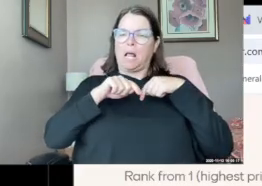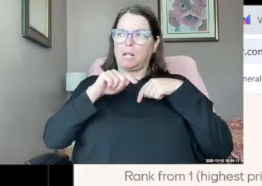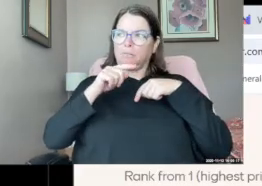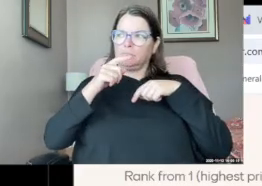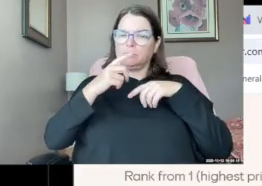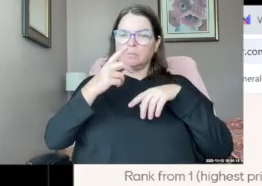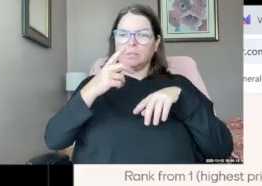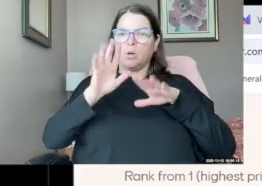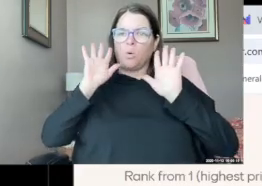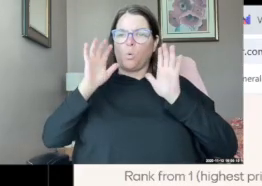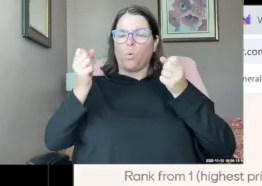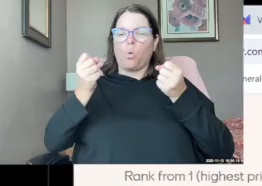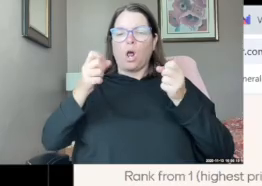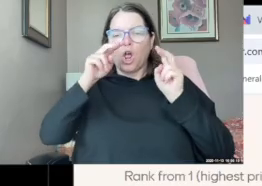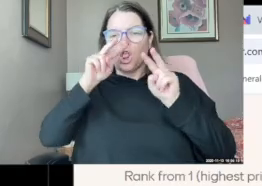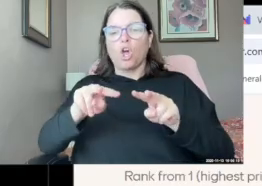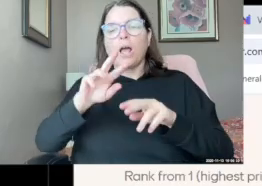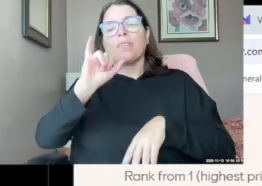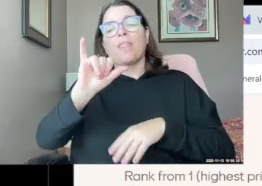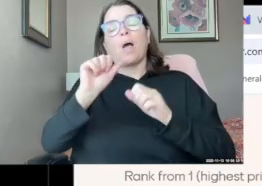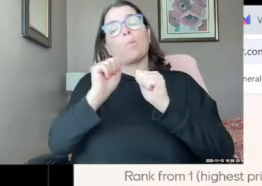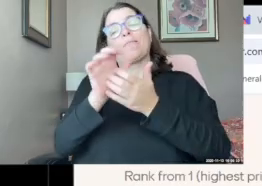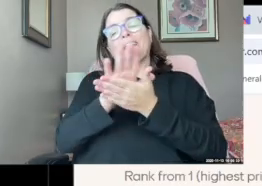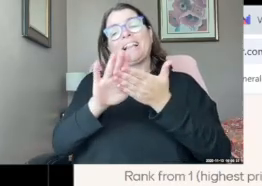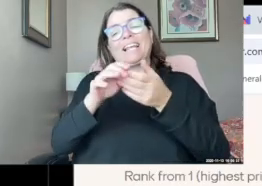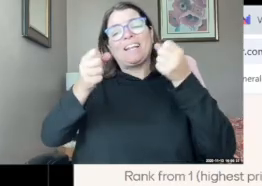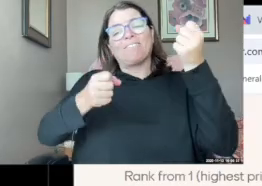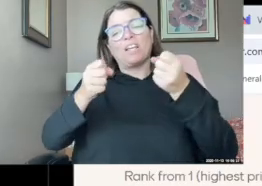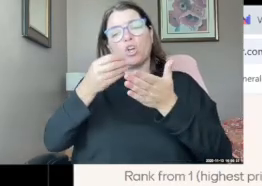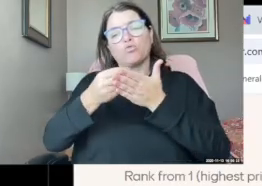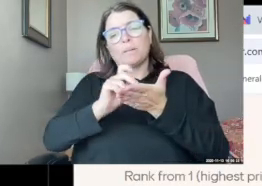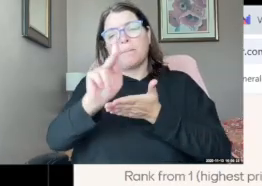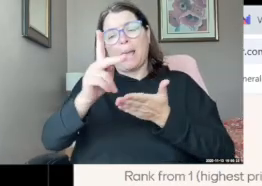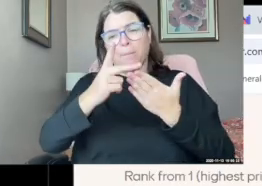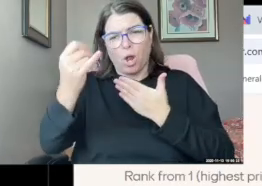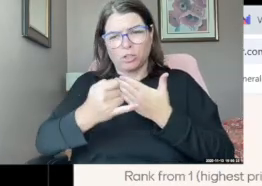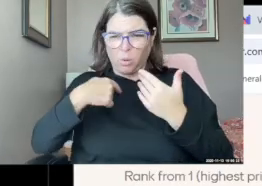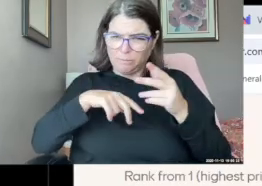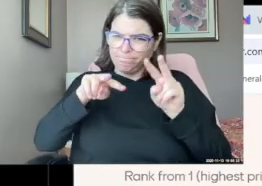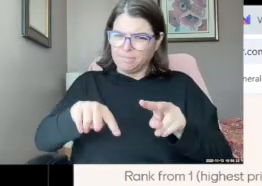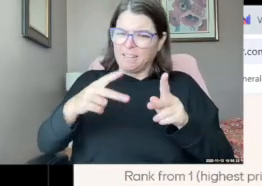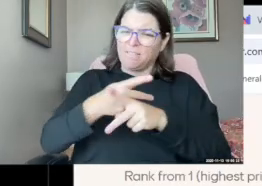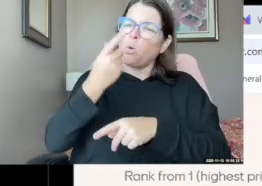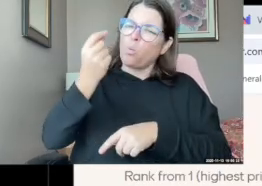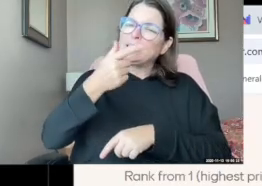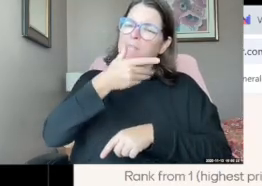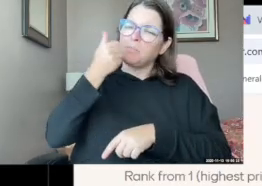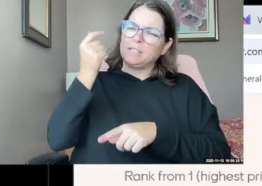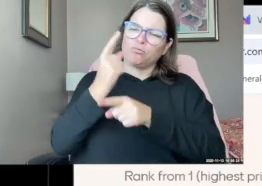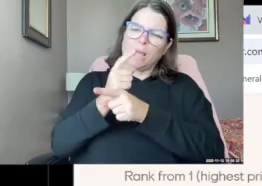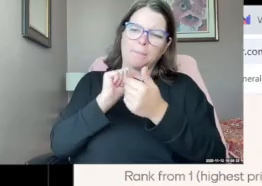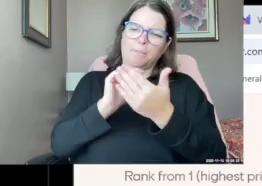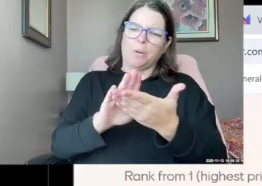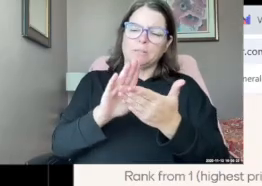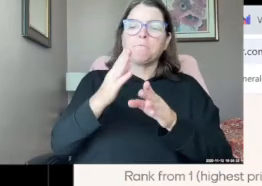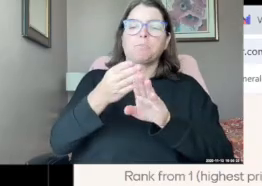or do we take a step back and look back at middle income as we did with the Clean Vehicle Rebate Project and